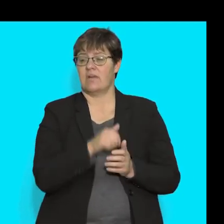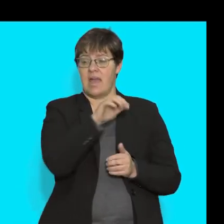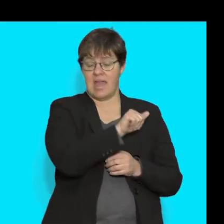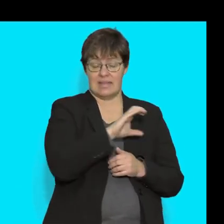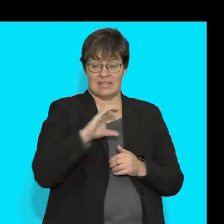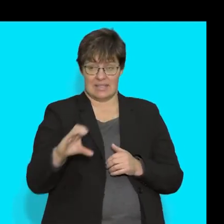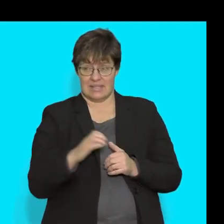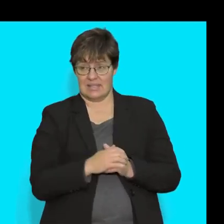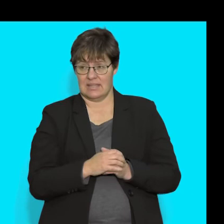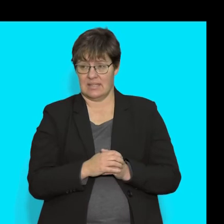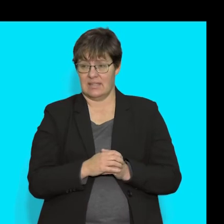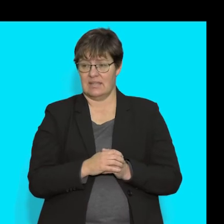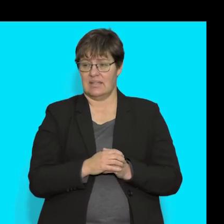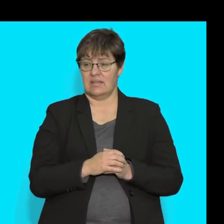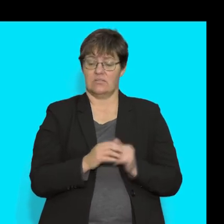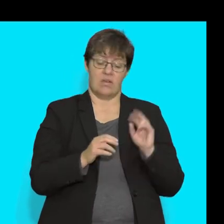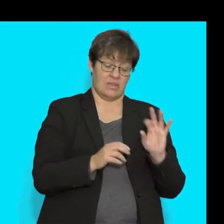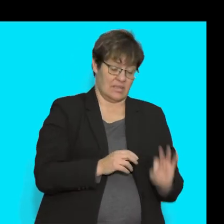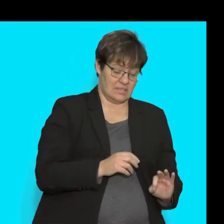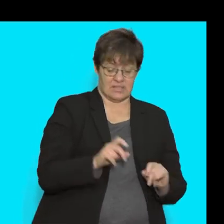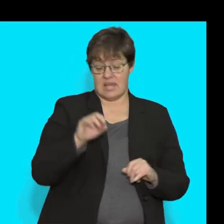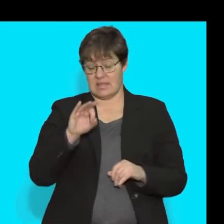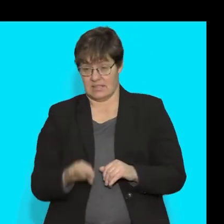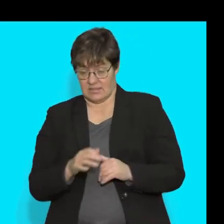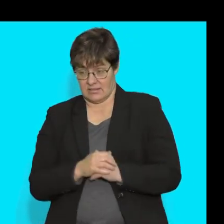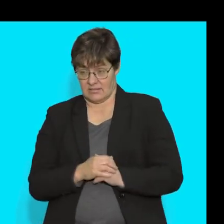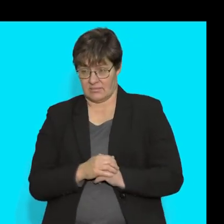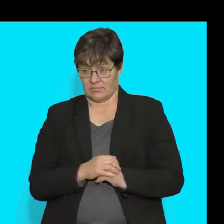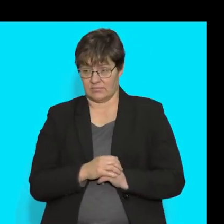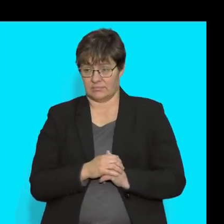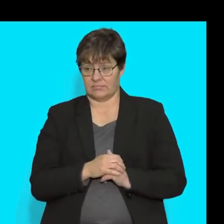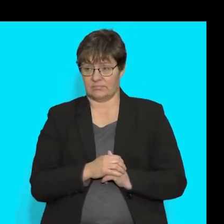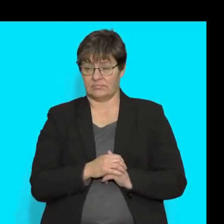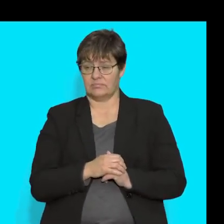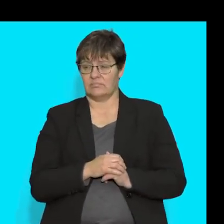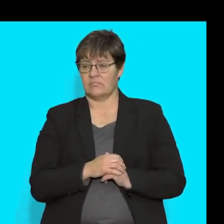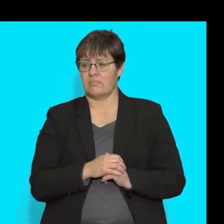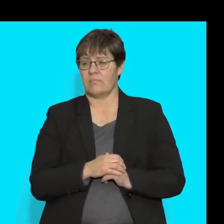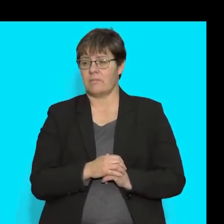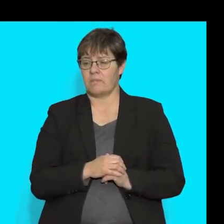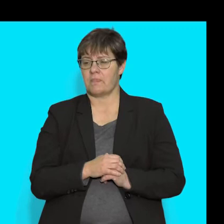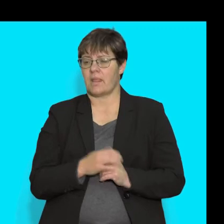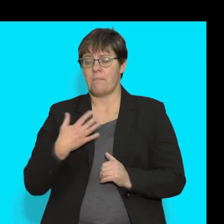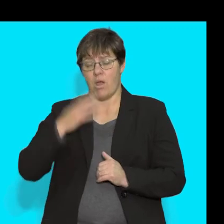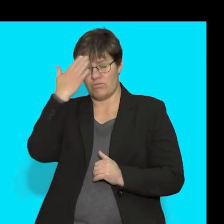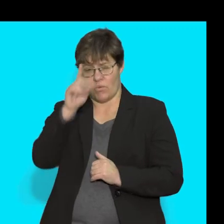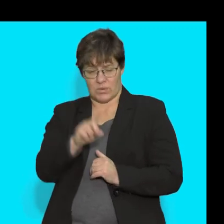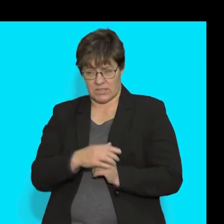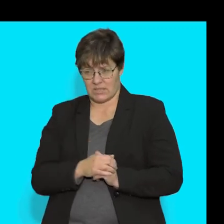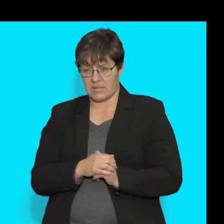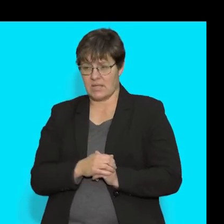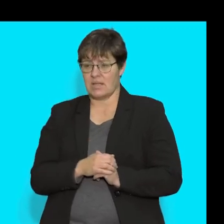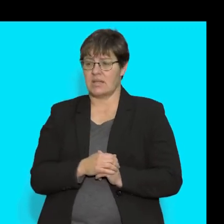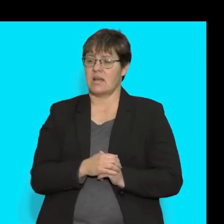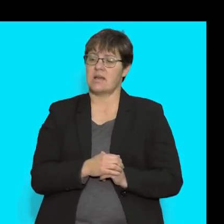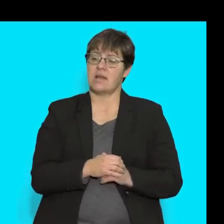now AC, meaning this one here will now be equals to that one there. But what do I now know? I know